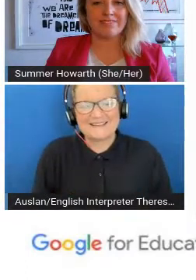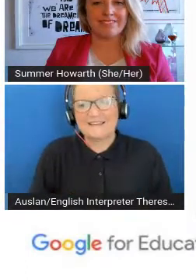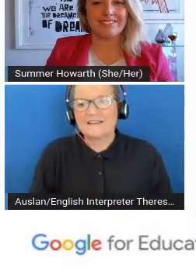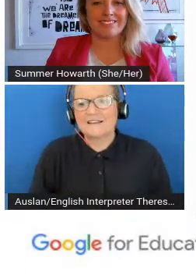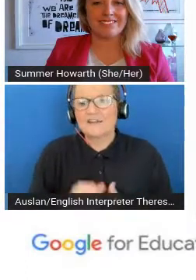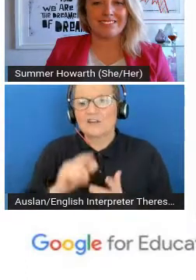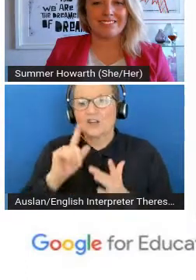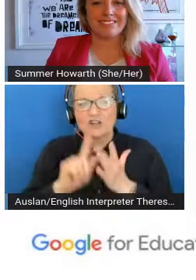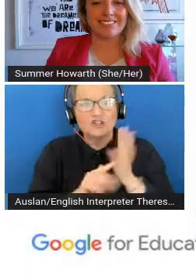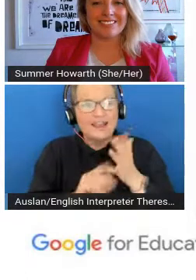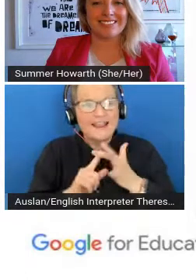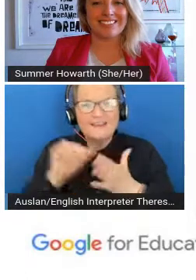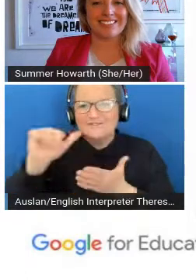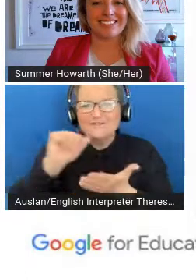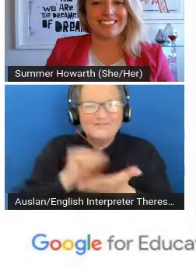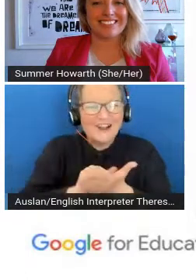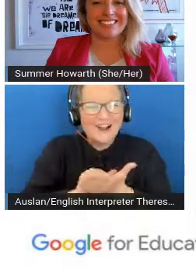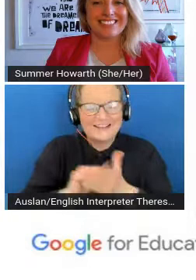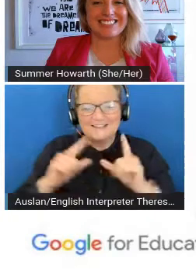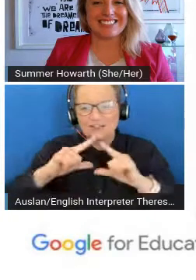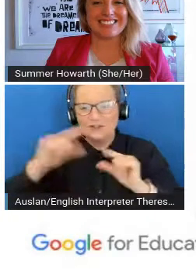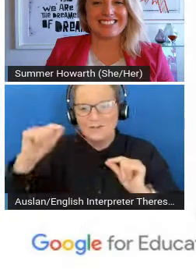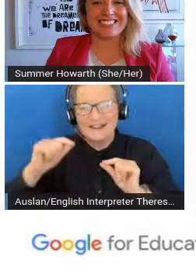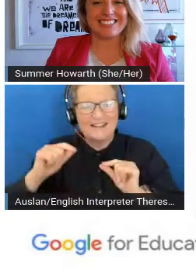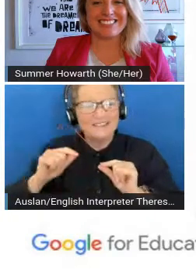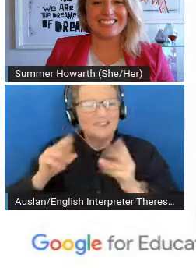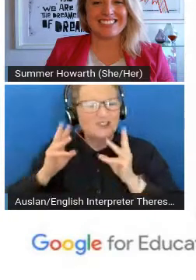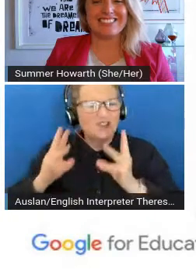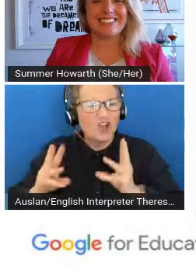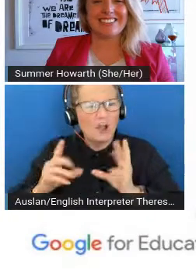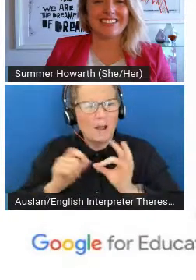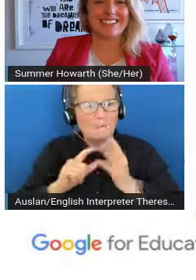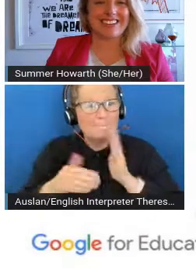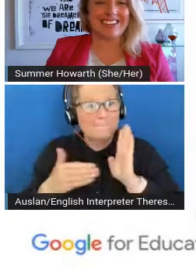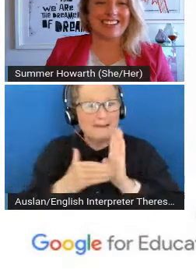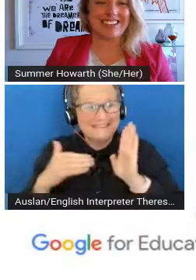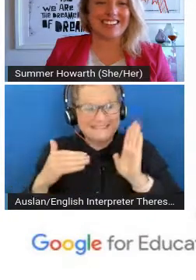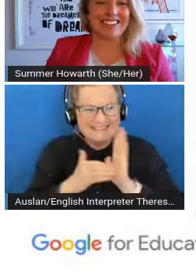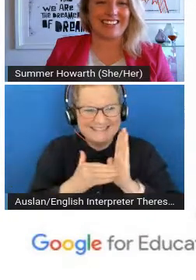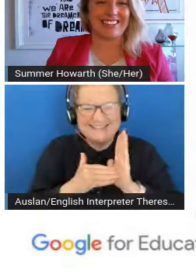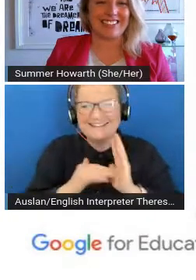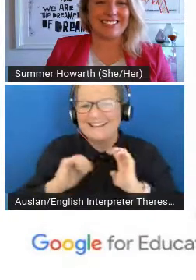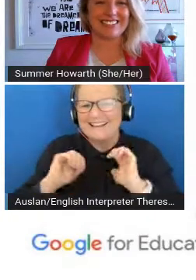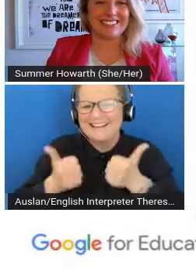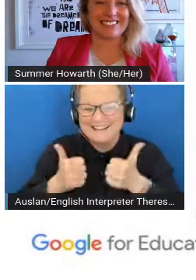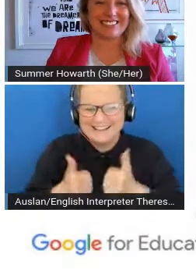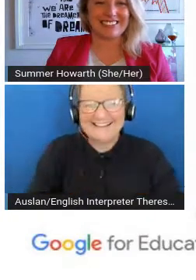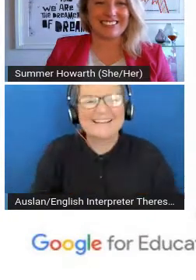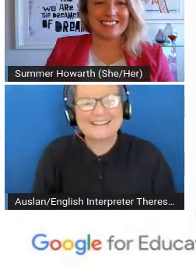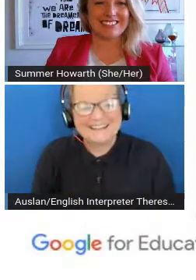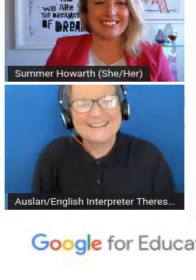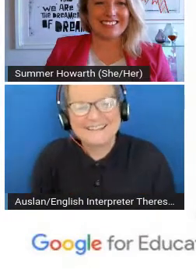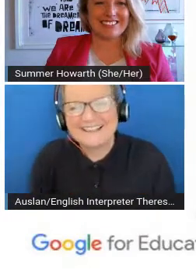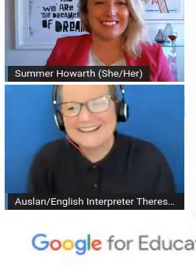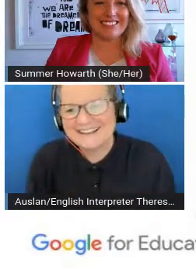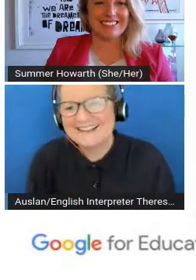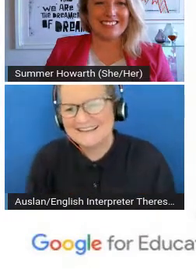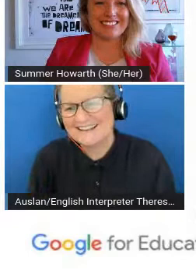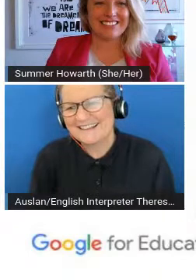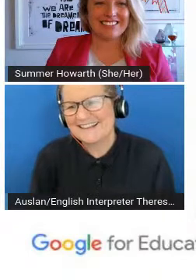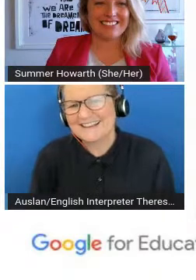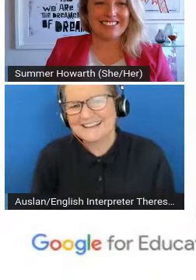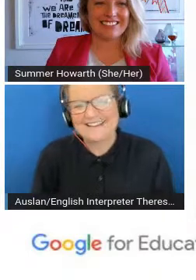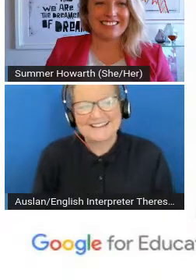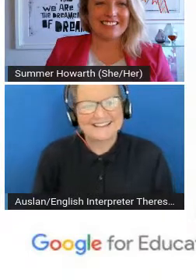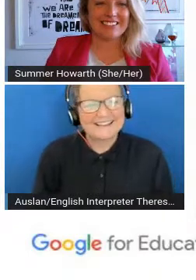Jeopardy-style buzz in while marking the role and during the hook, brilliant. Yeah, that's nice. I like that idea. All of those really